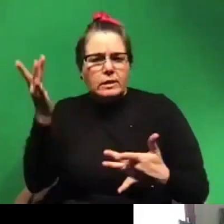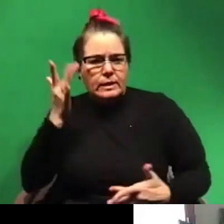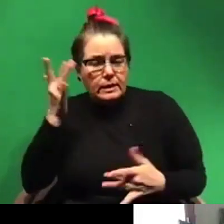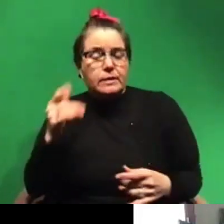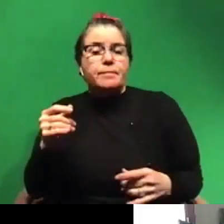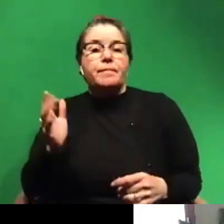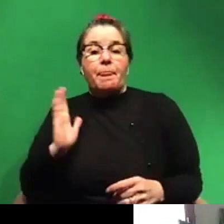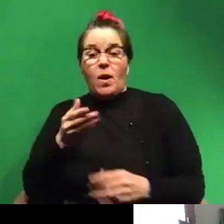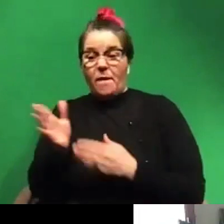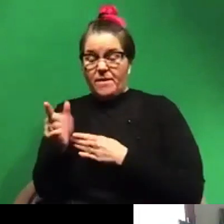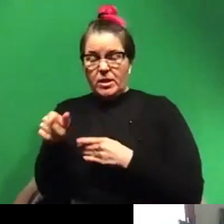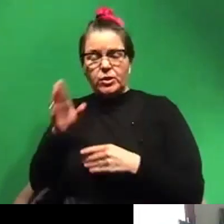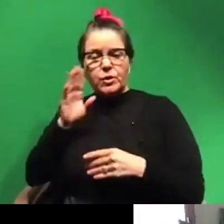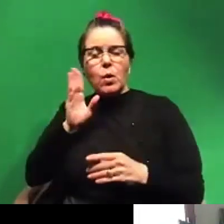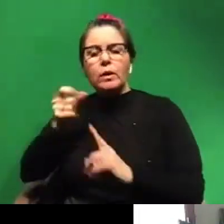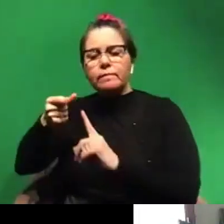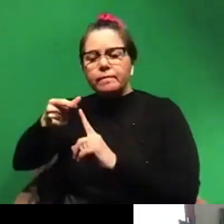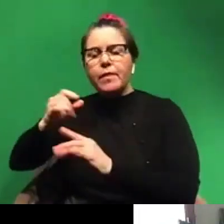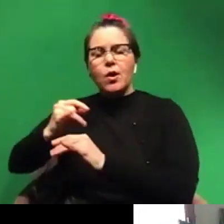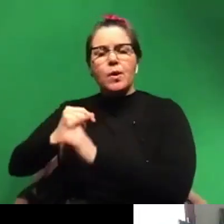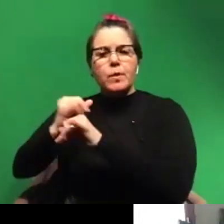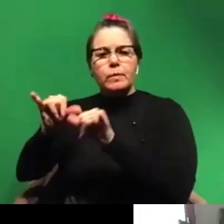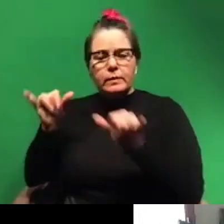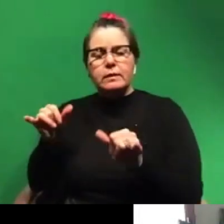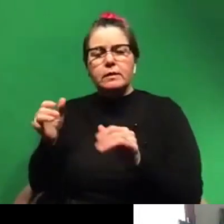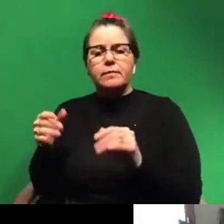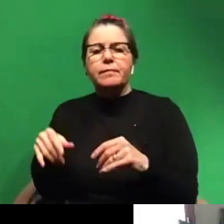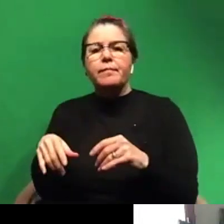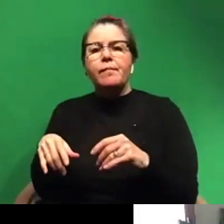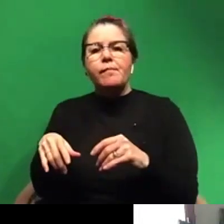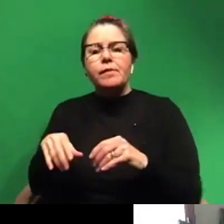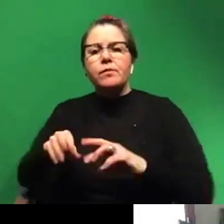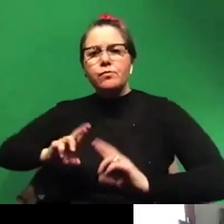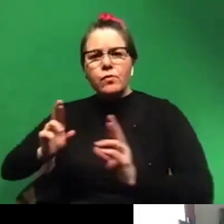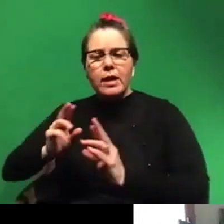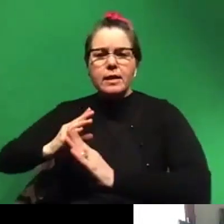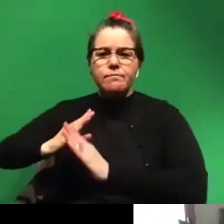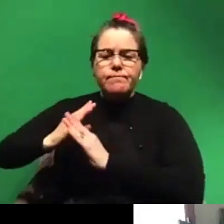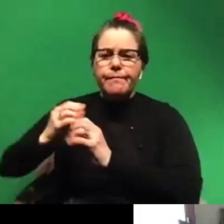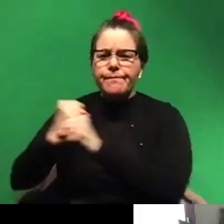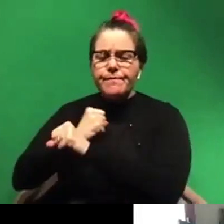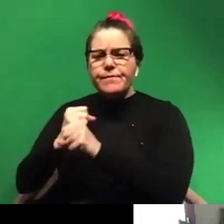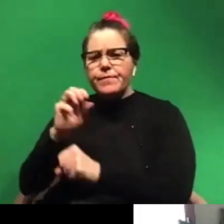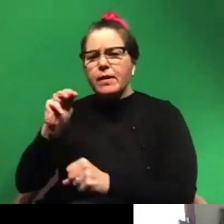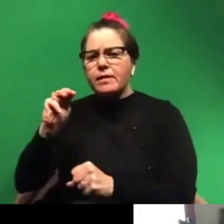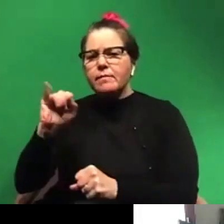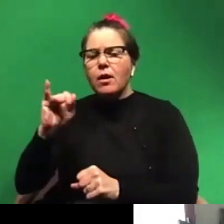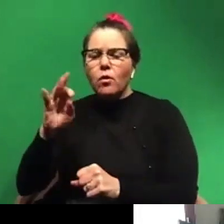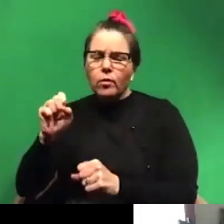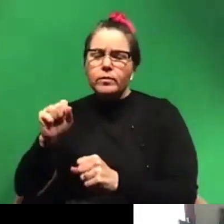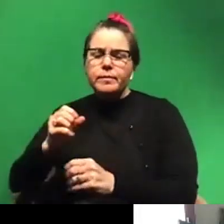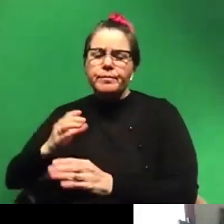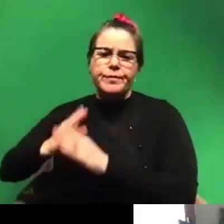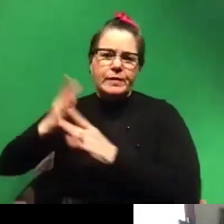they stimulate the immune system so that that immune system is ready to fight microbes that might cause disease. Now, the microbes that